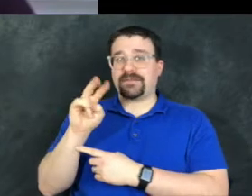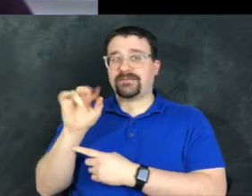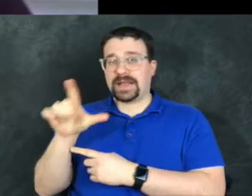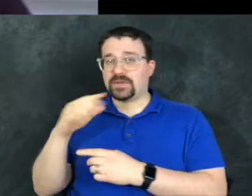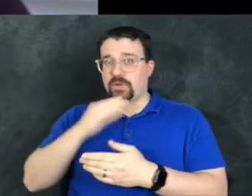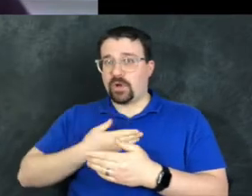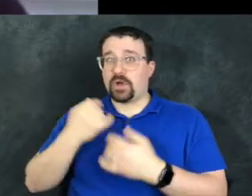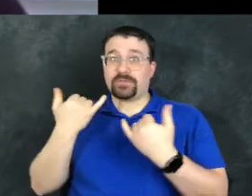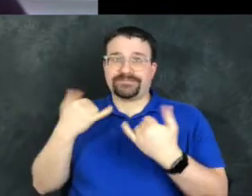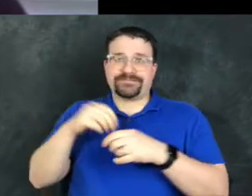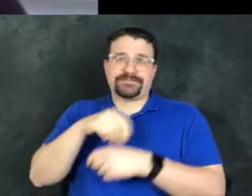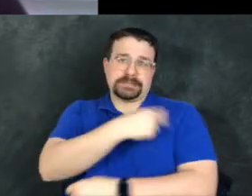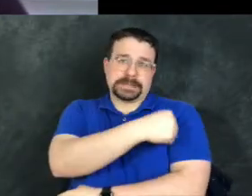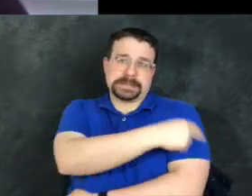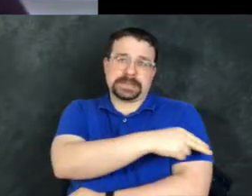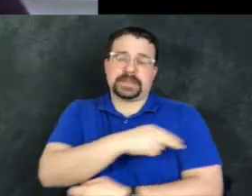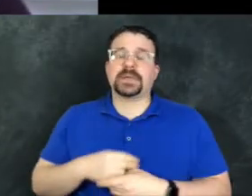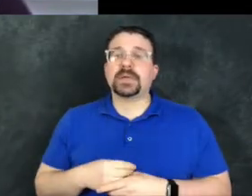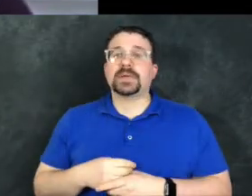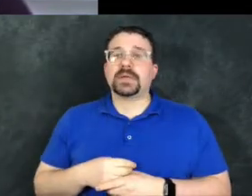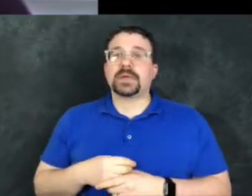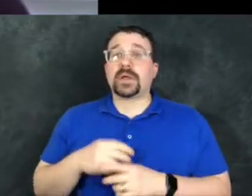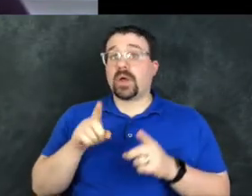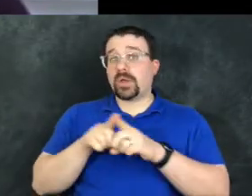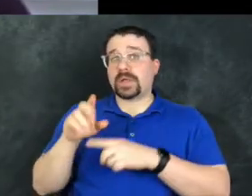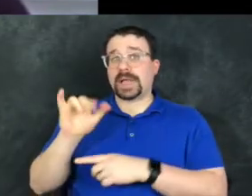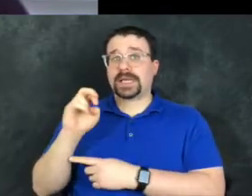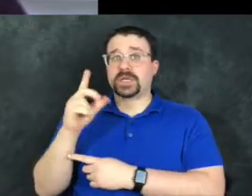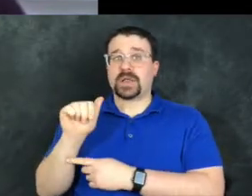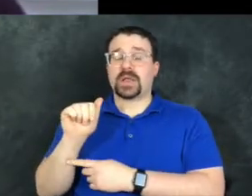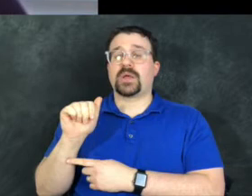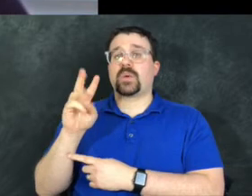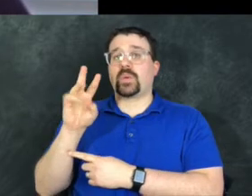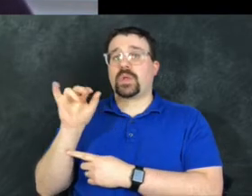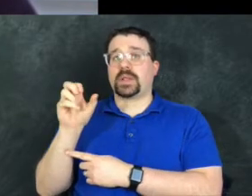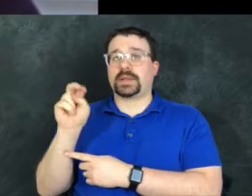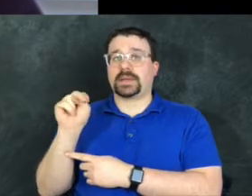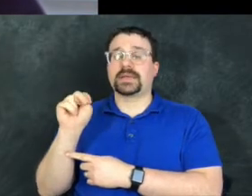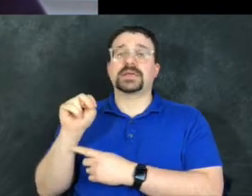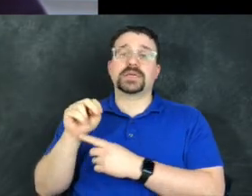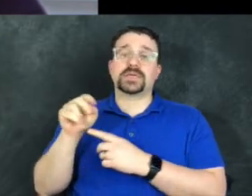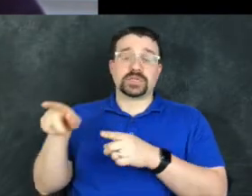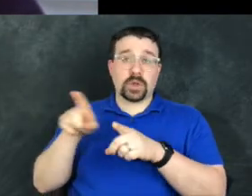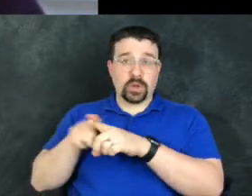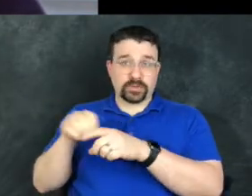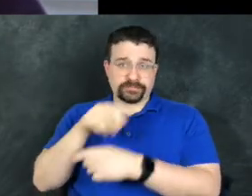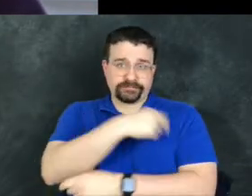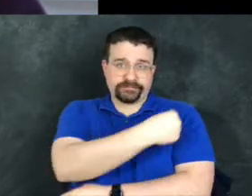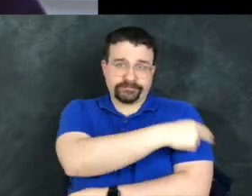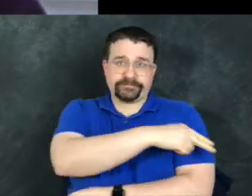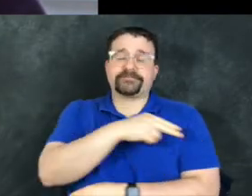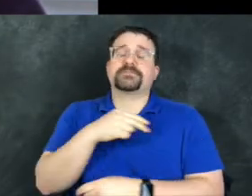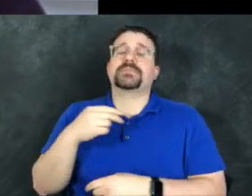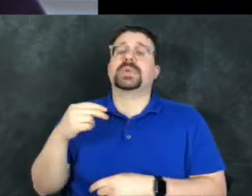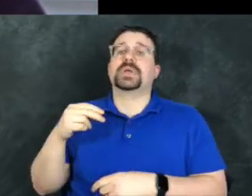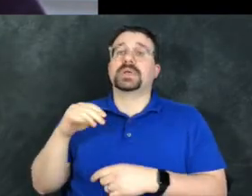daughter. She is currently hospitalized. And also Angela Woolen, she is also